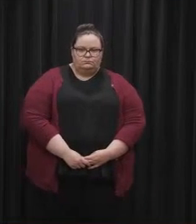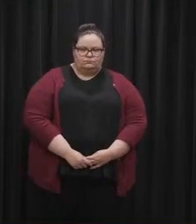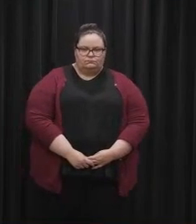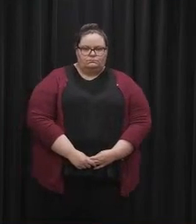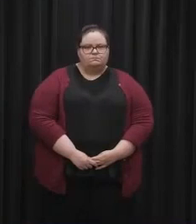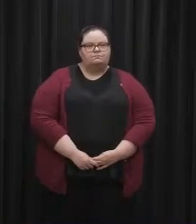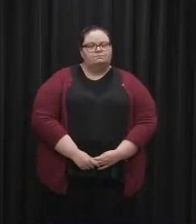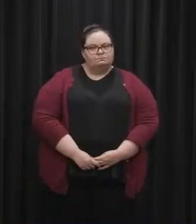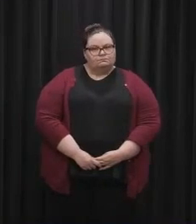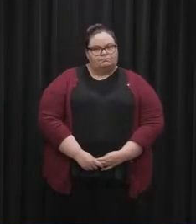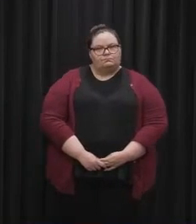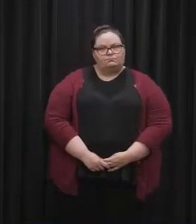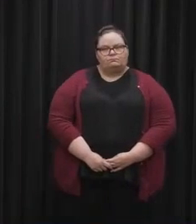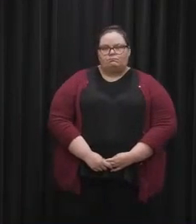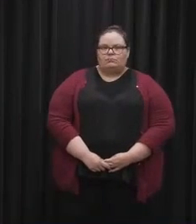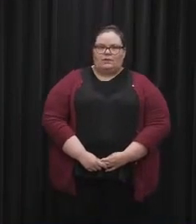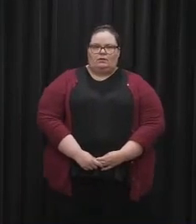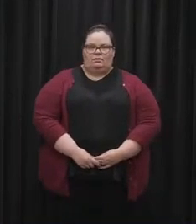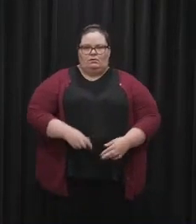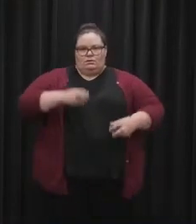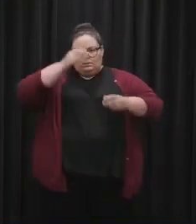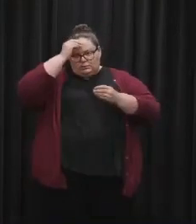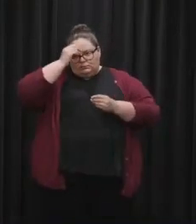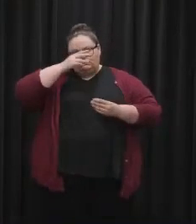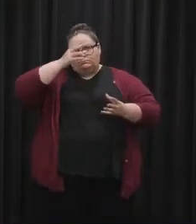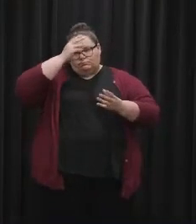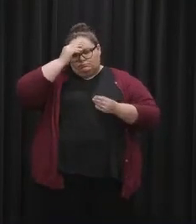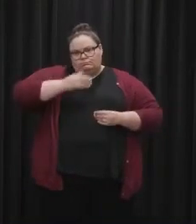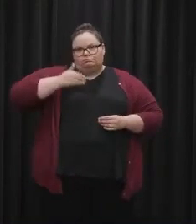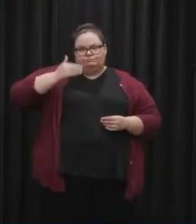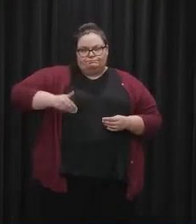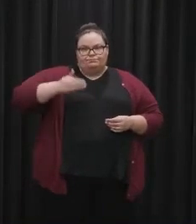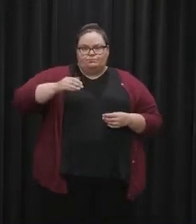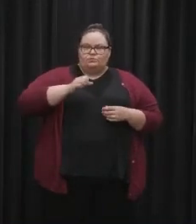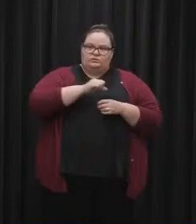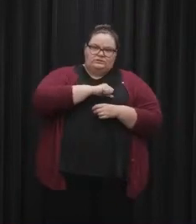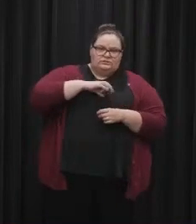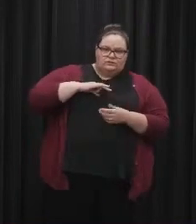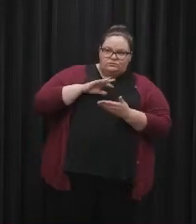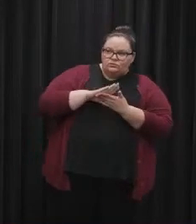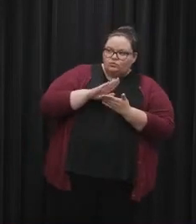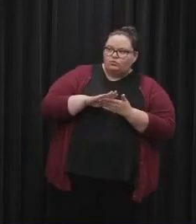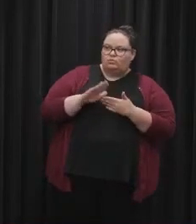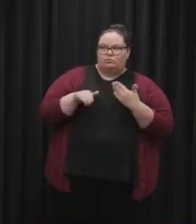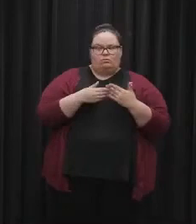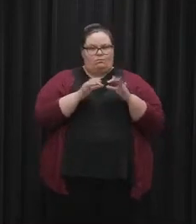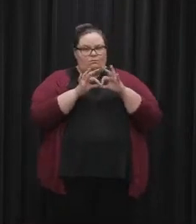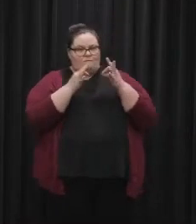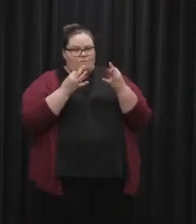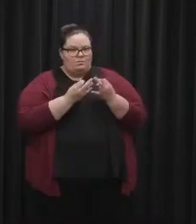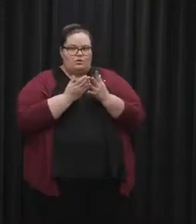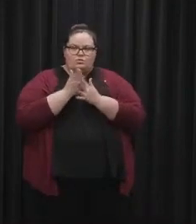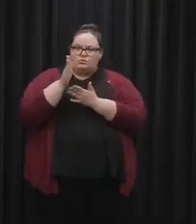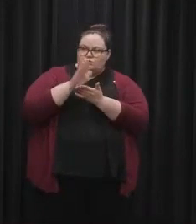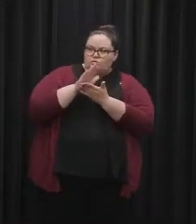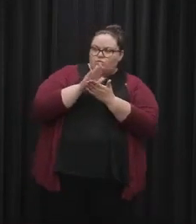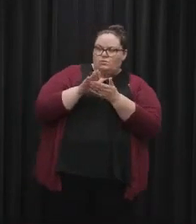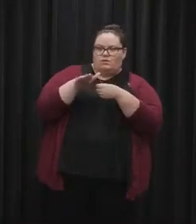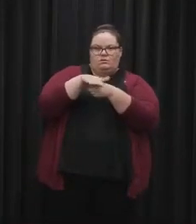position compared to the rest of the world. Regular updates to all school staff, to families. Those are going to go through the schools and through the